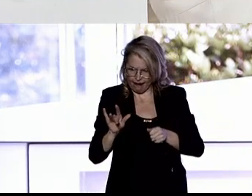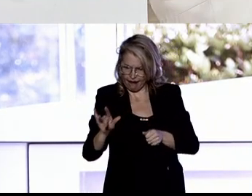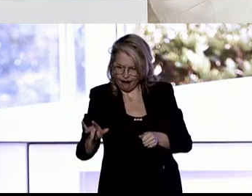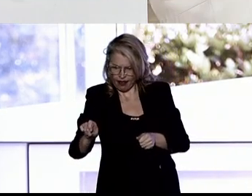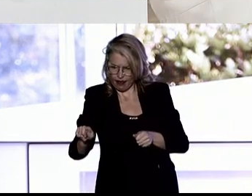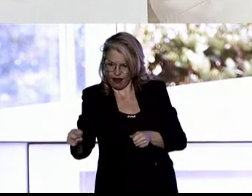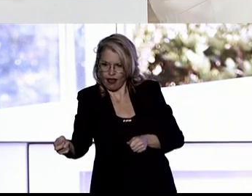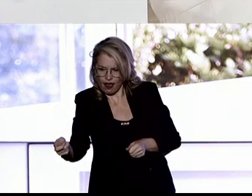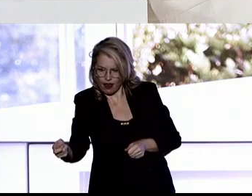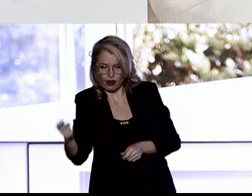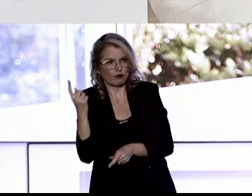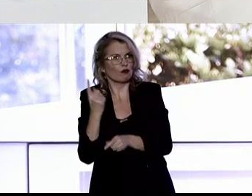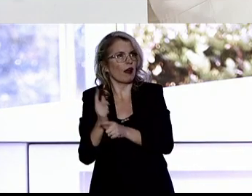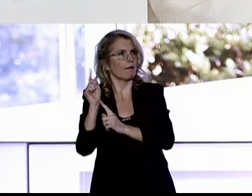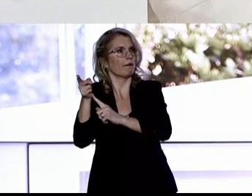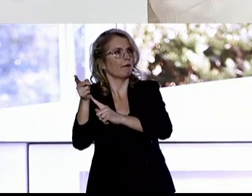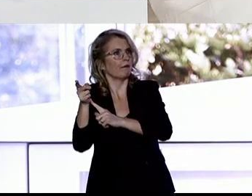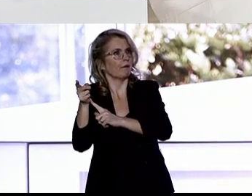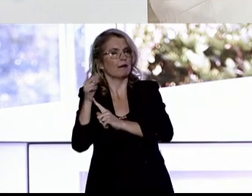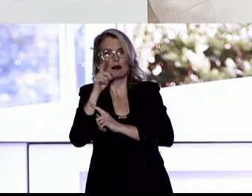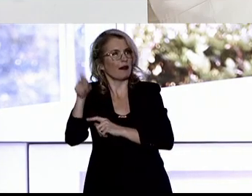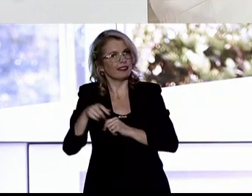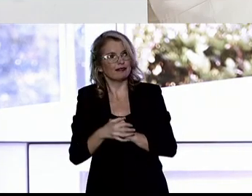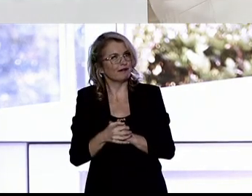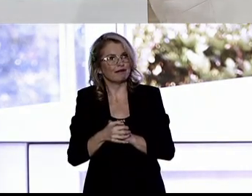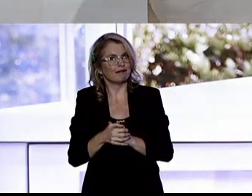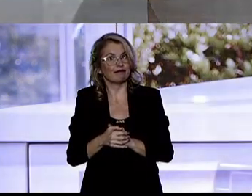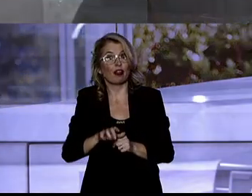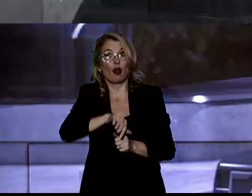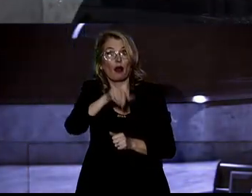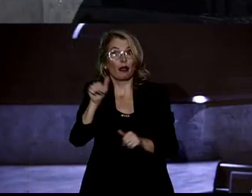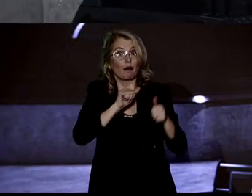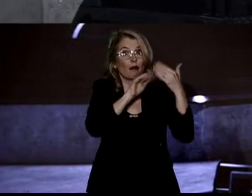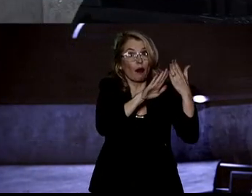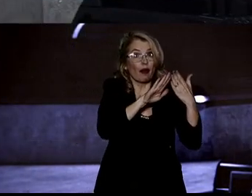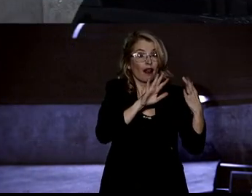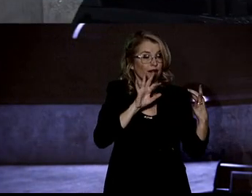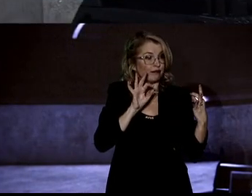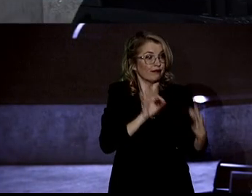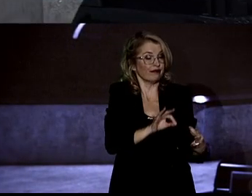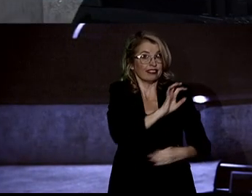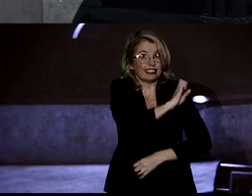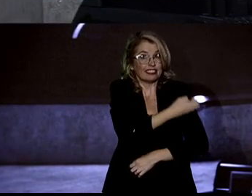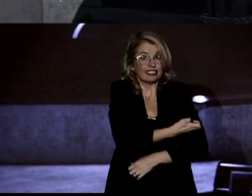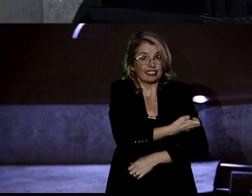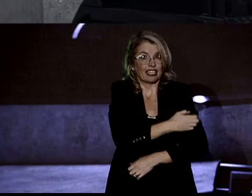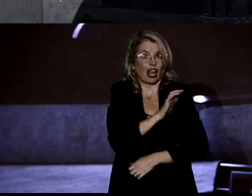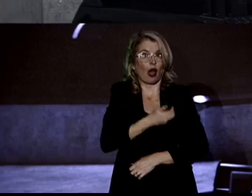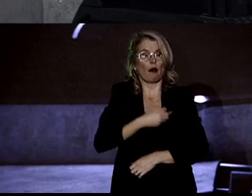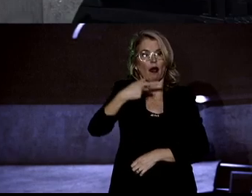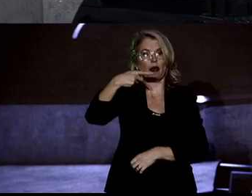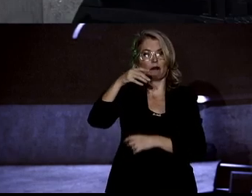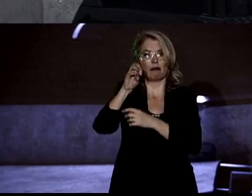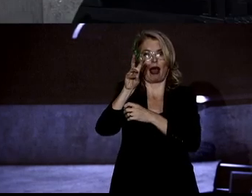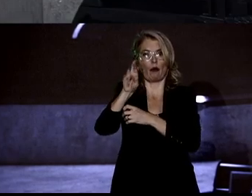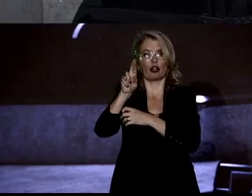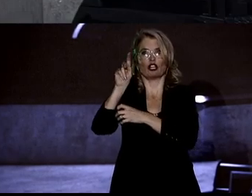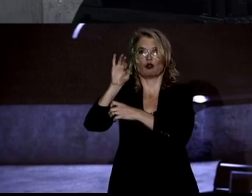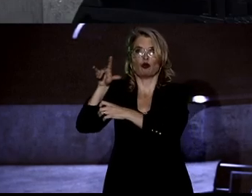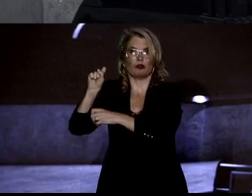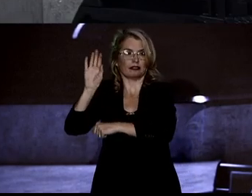on button in the right moment. Another approach to optimizing energy comes from our power tools